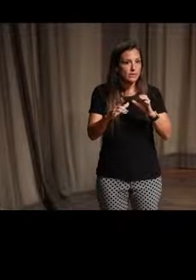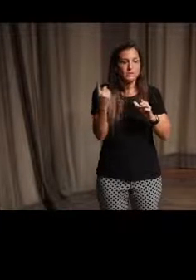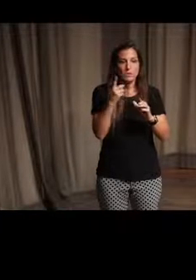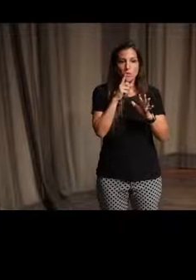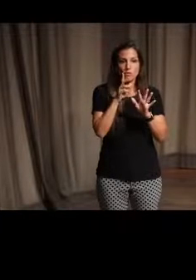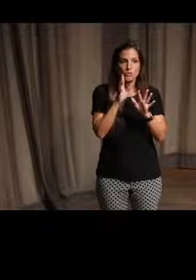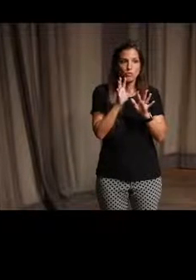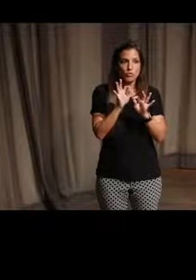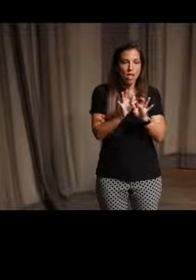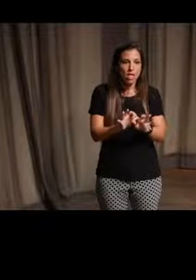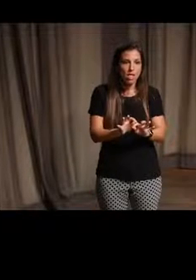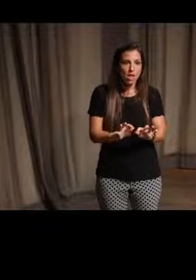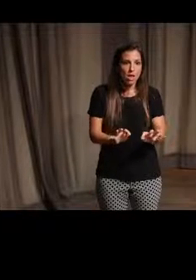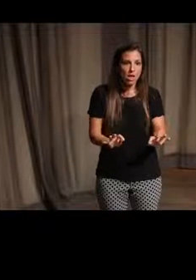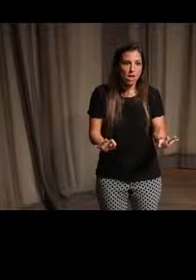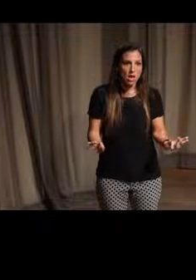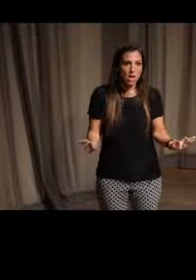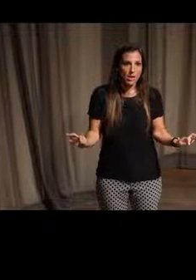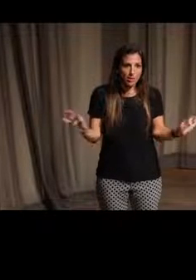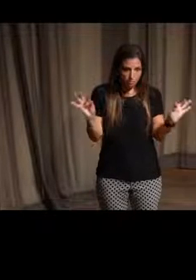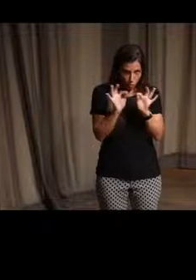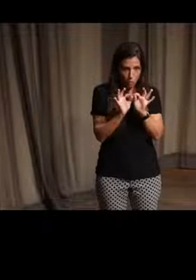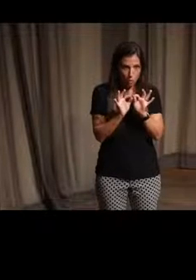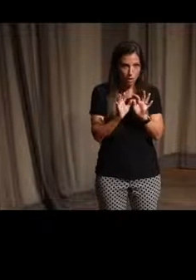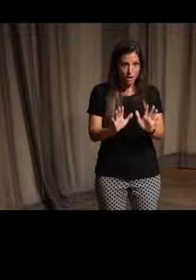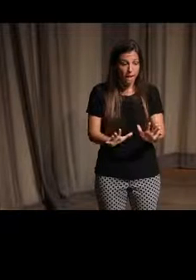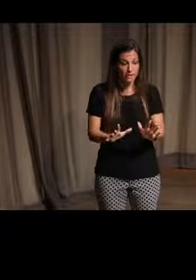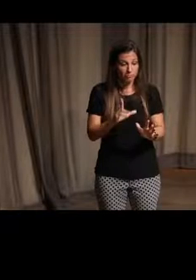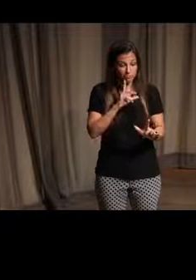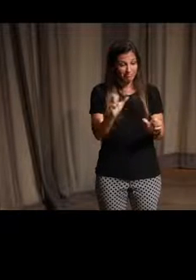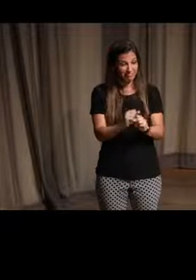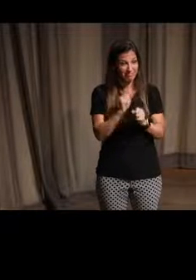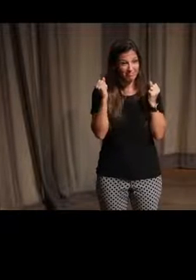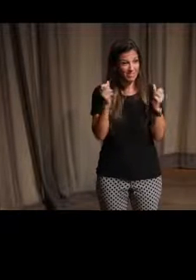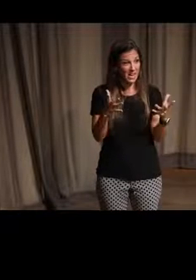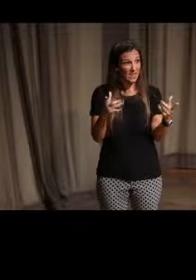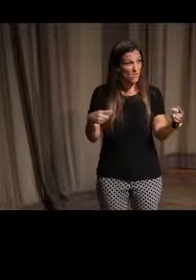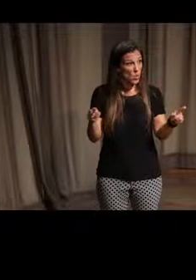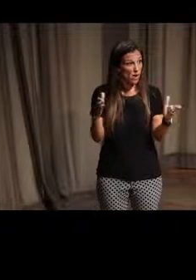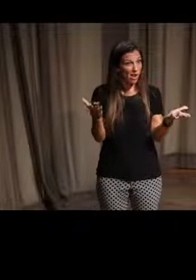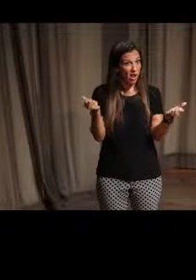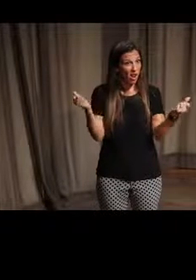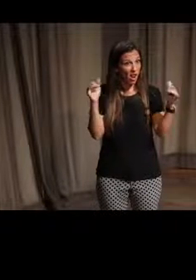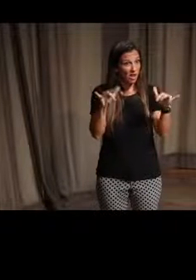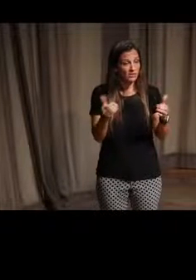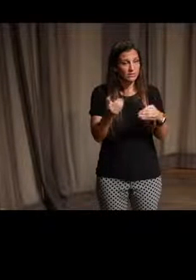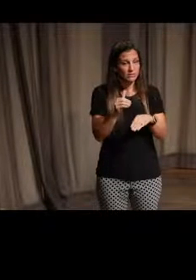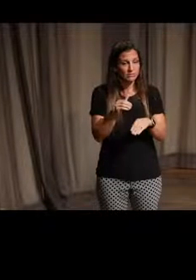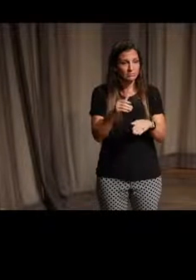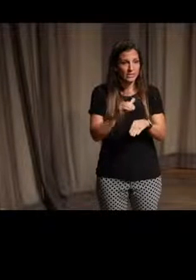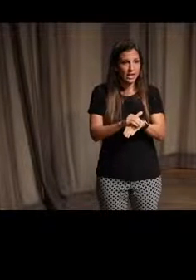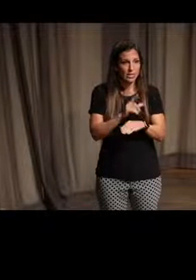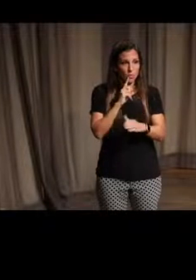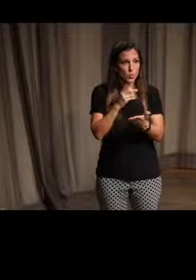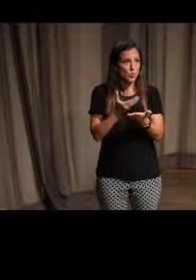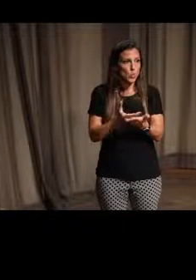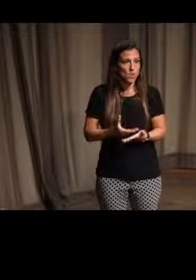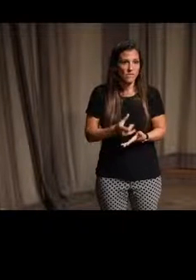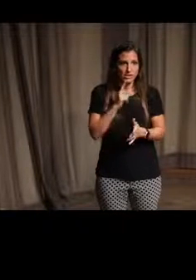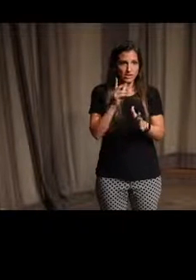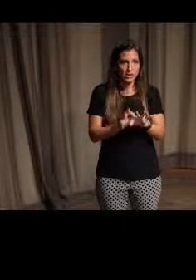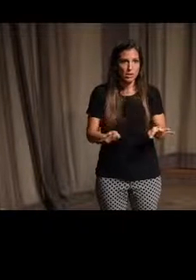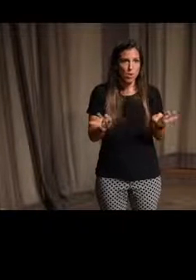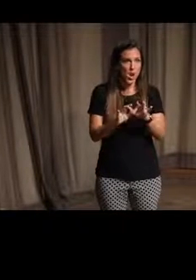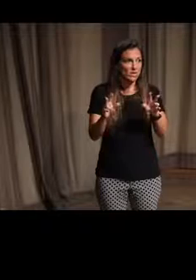so incredibly important. The fact that there are so many of you here tonight is proof that this is an